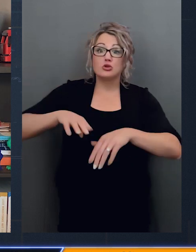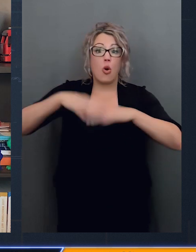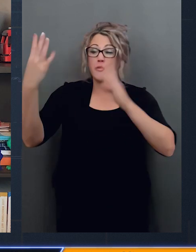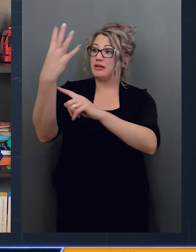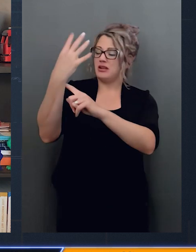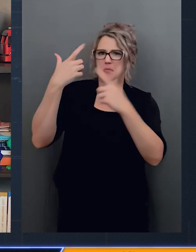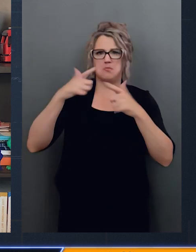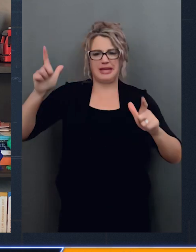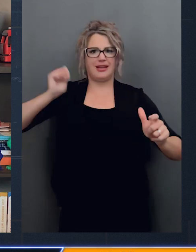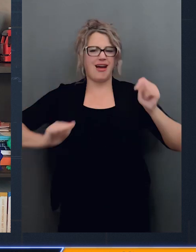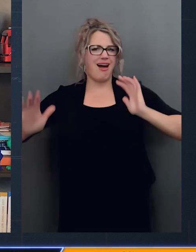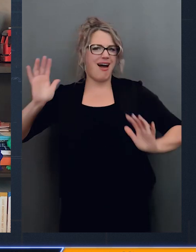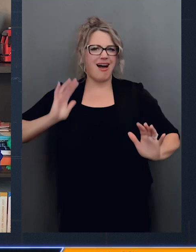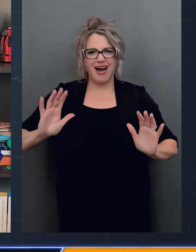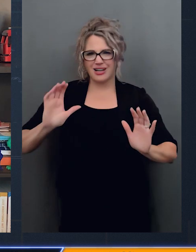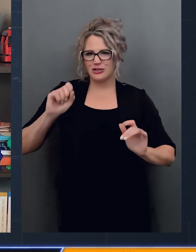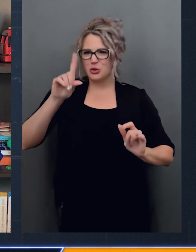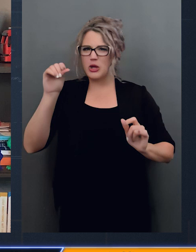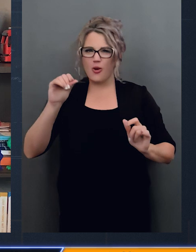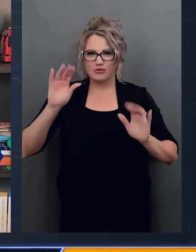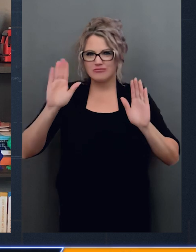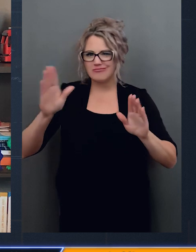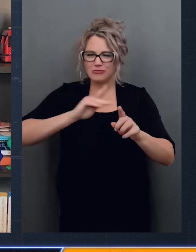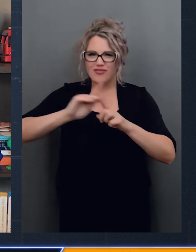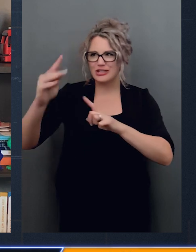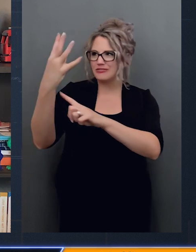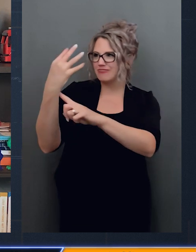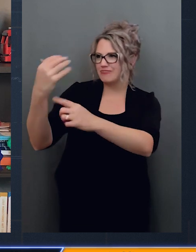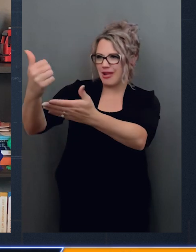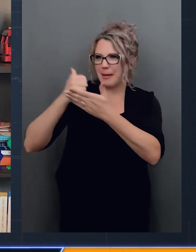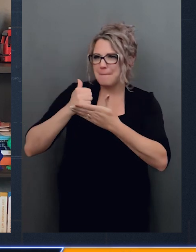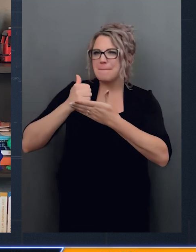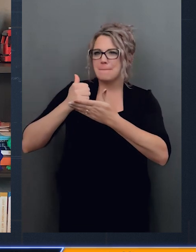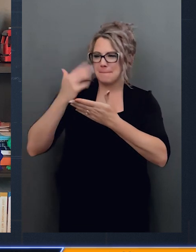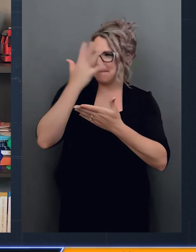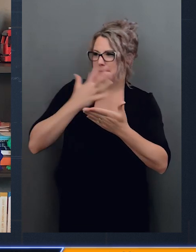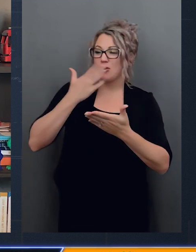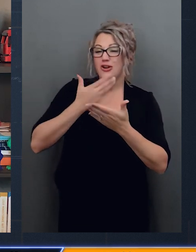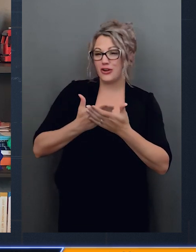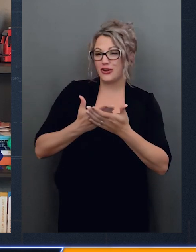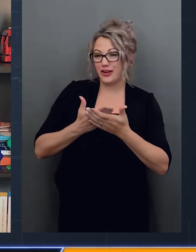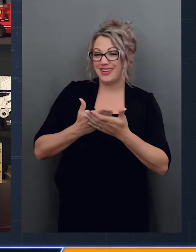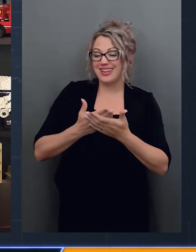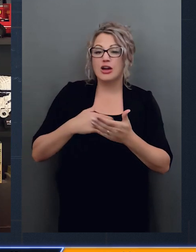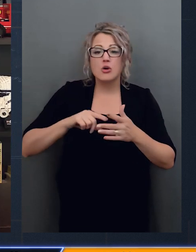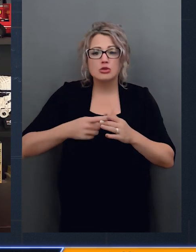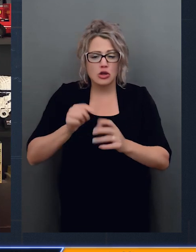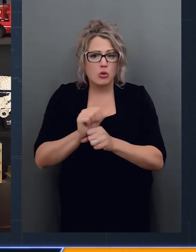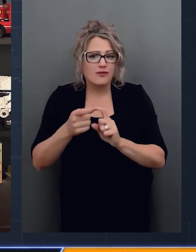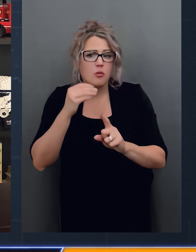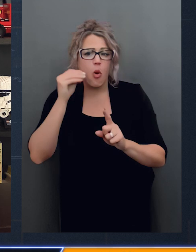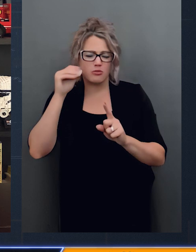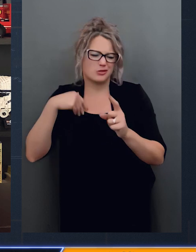We filmed in the AWS studio, and that was really great. Wonderful to have all the professionals right there helping out to make me look good. We